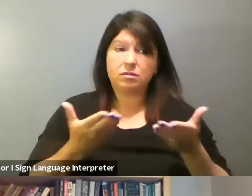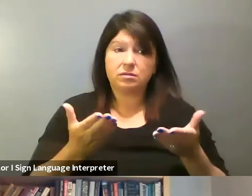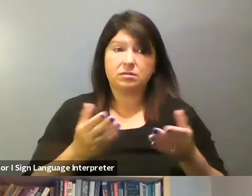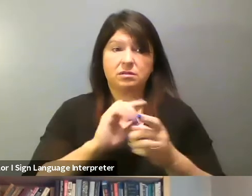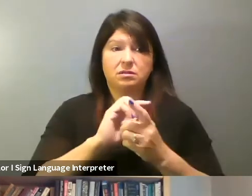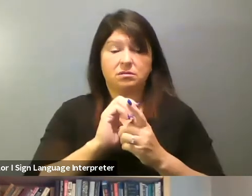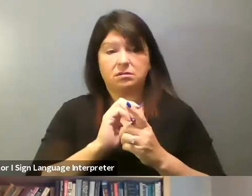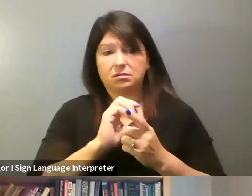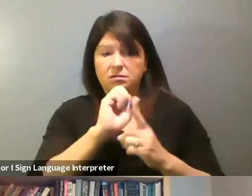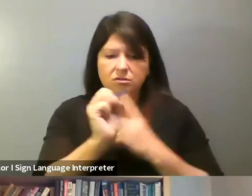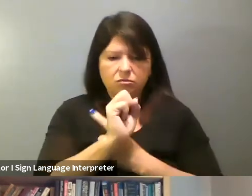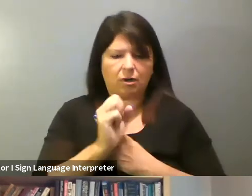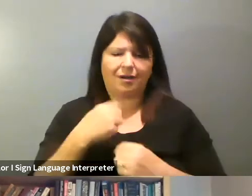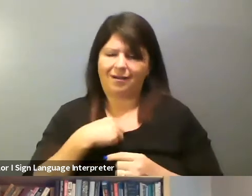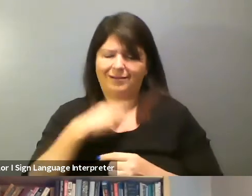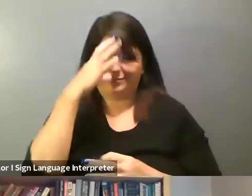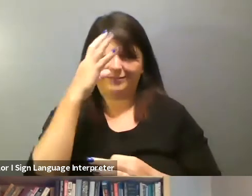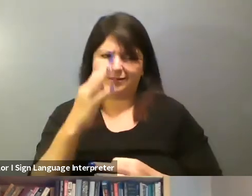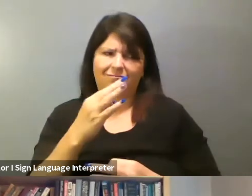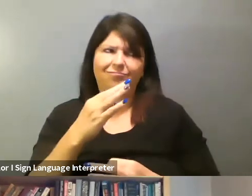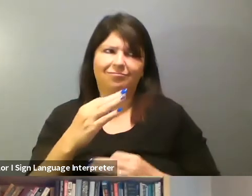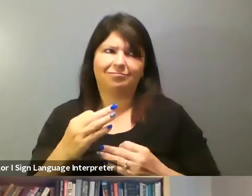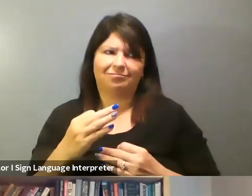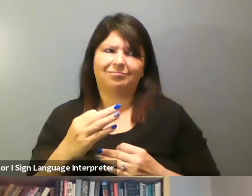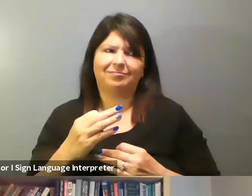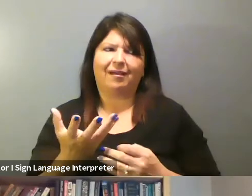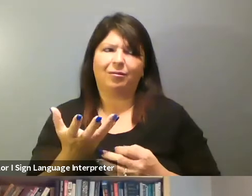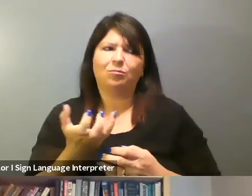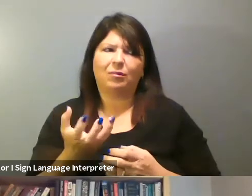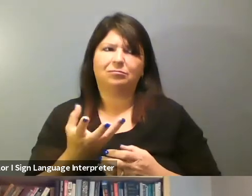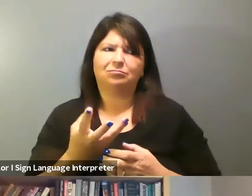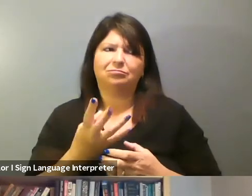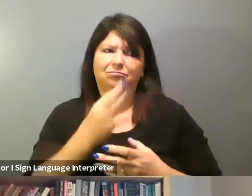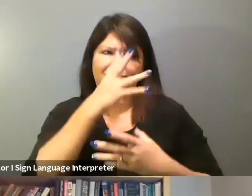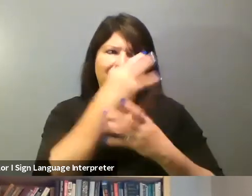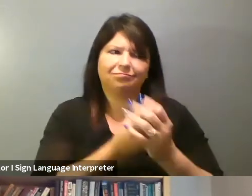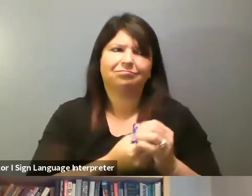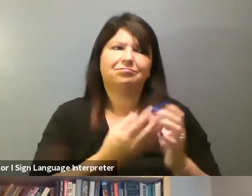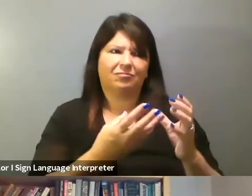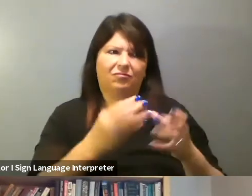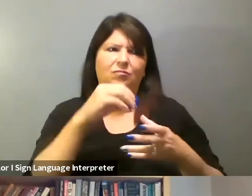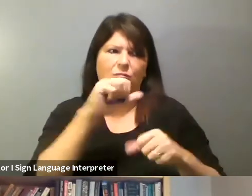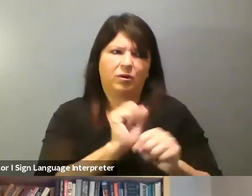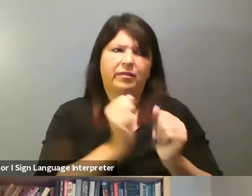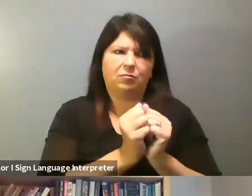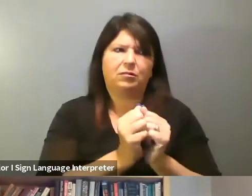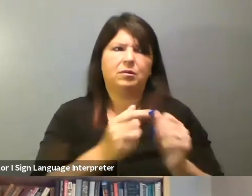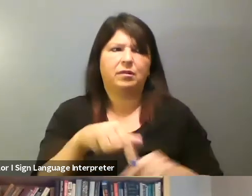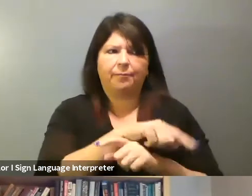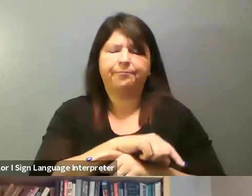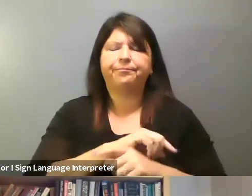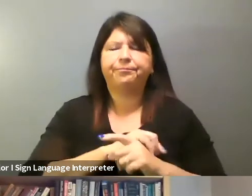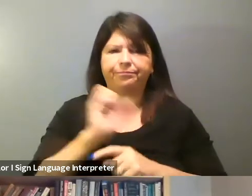with struggling with the other workers and fighting for quality health care. Exactly. That's